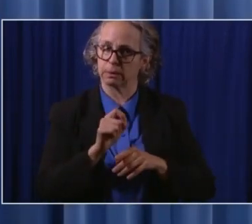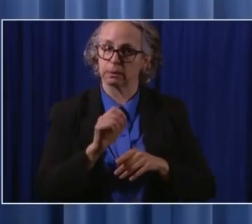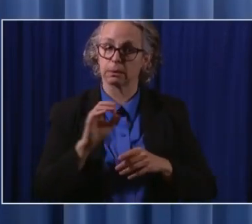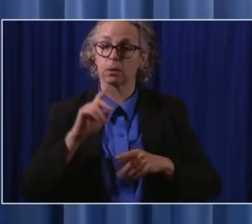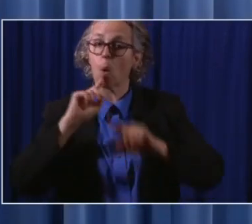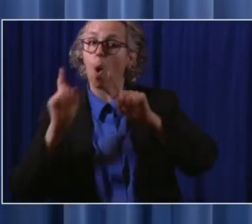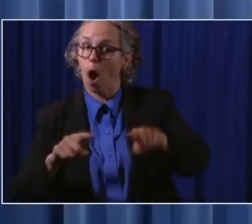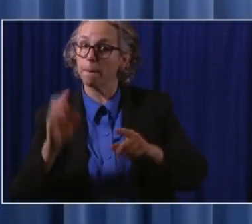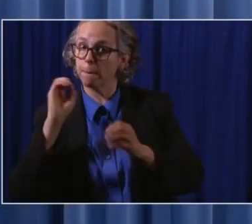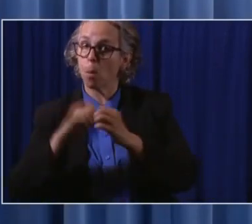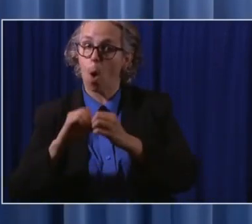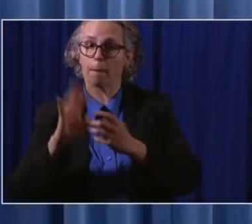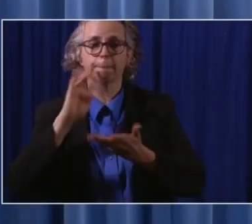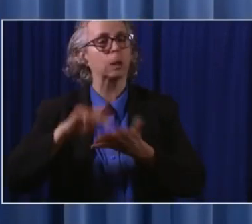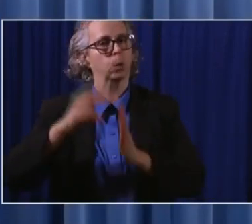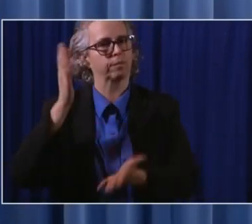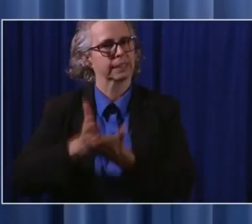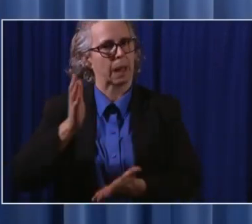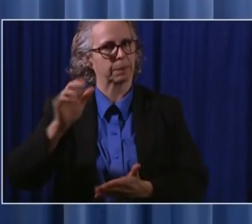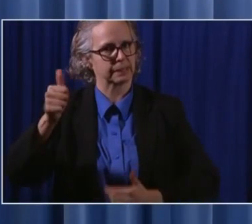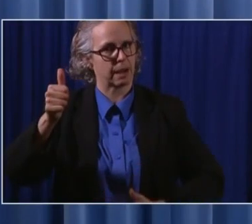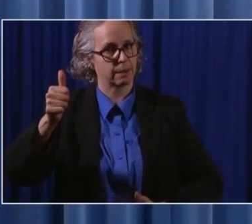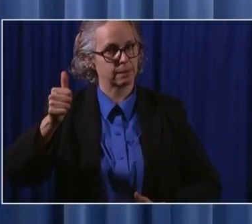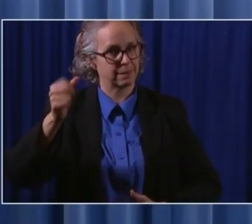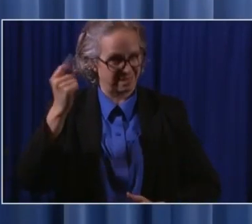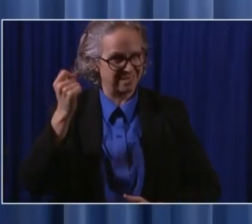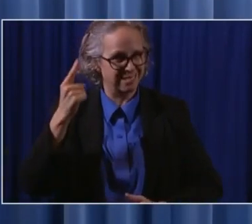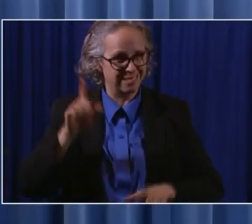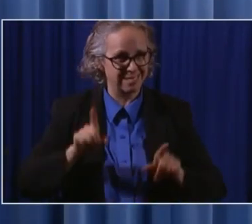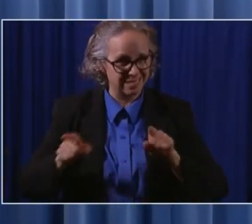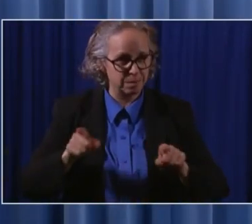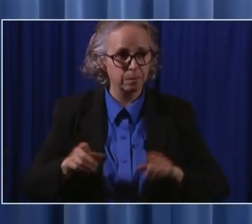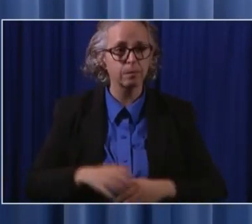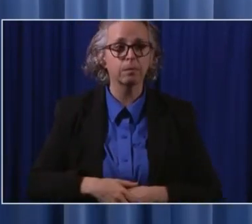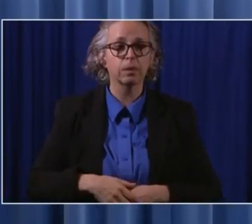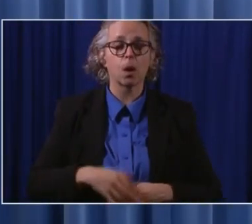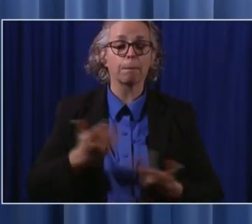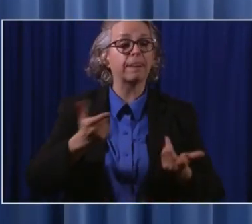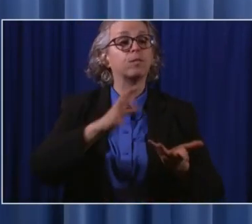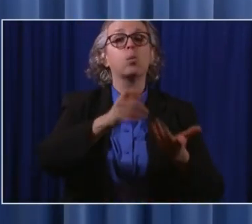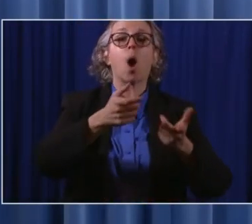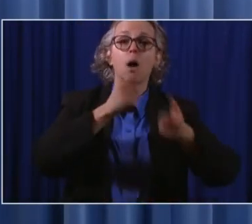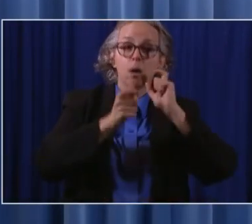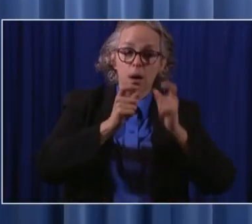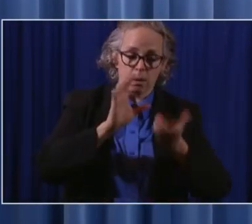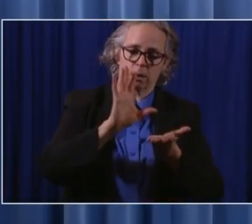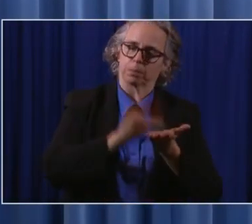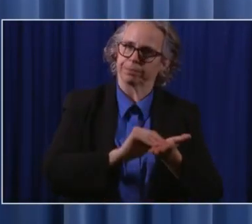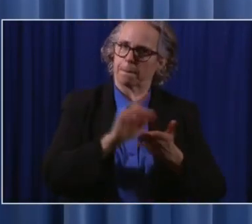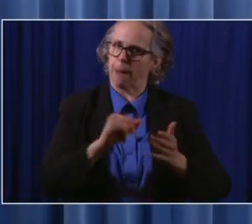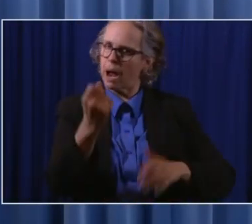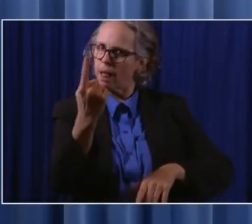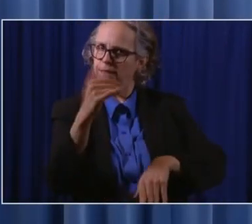allow for people who are having a late dinner to be able to do that, and for the businesses to be able to